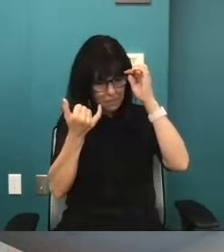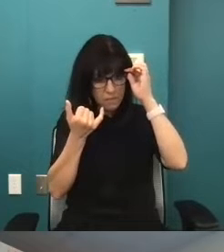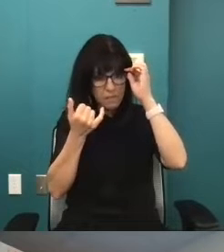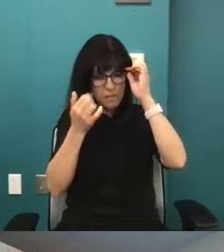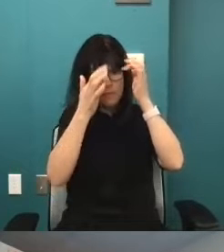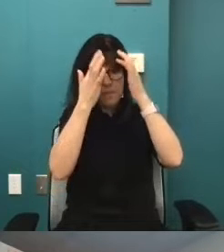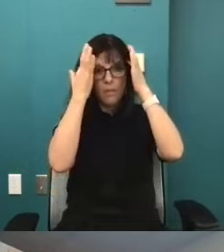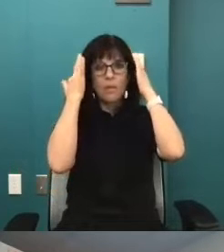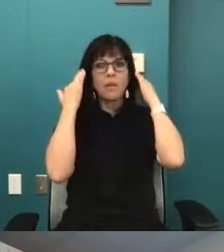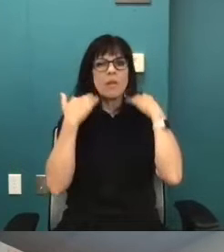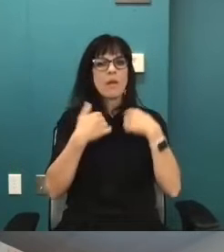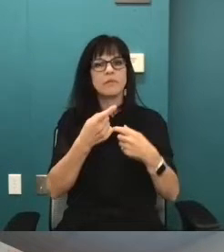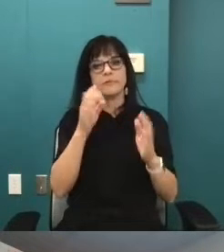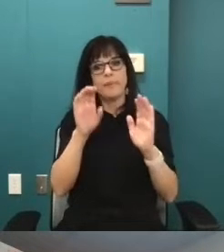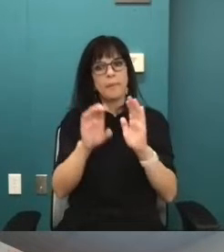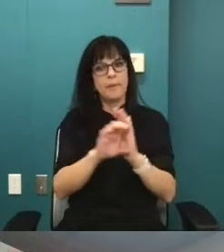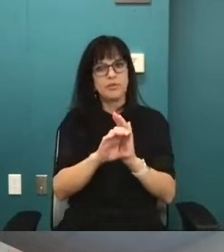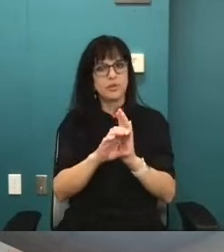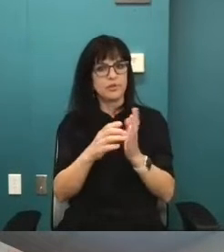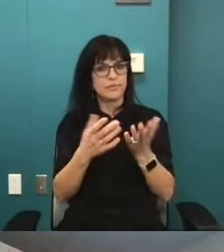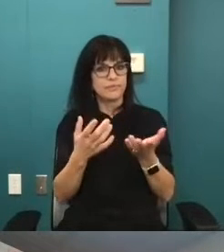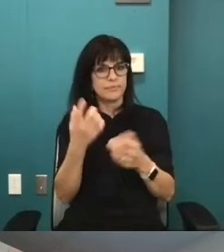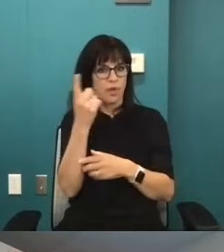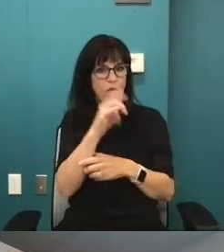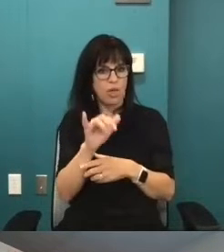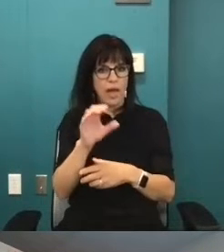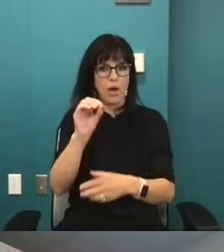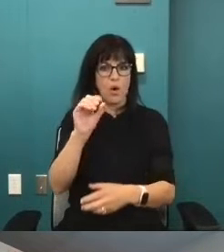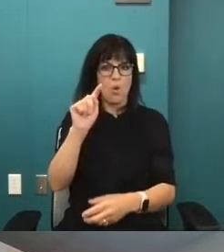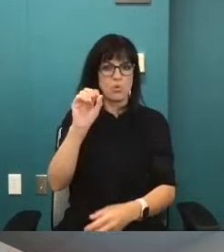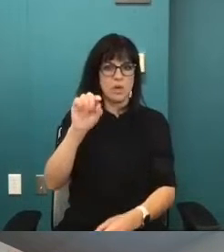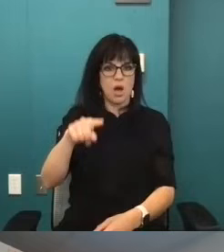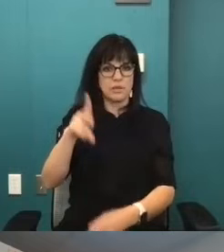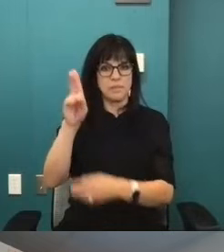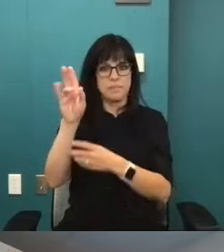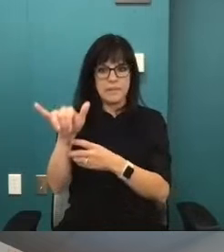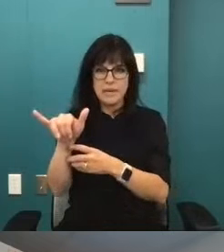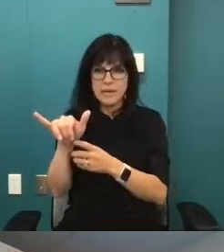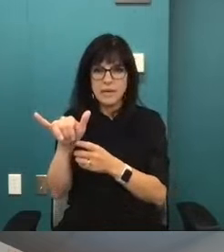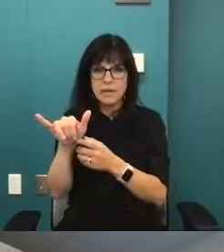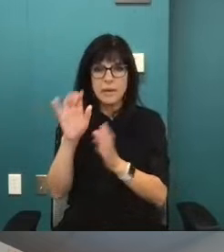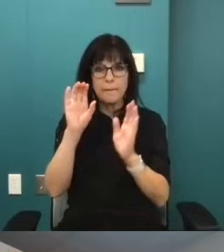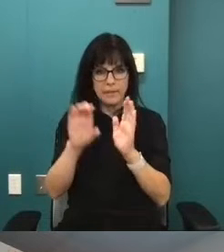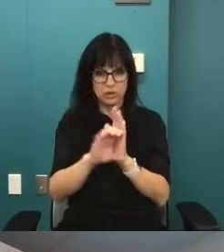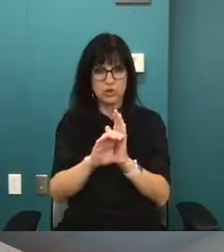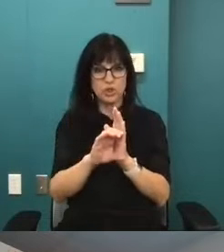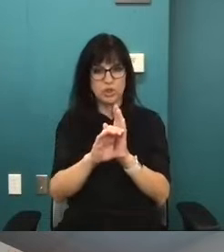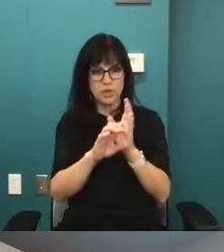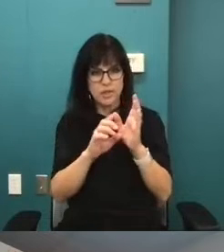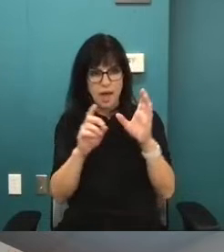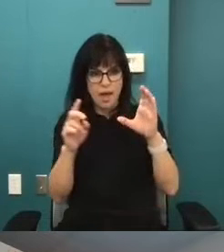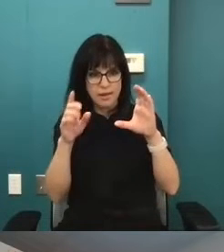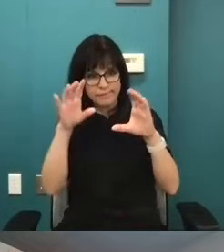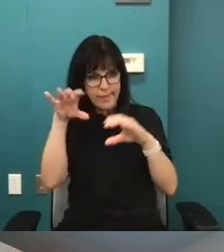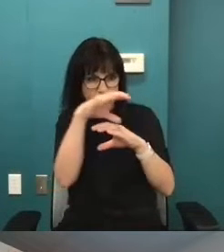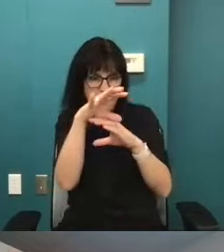And this is just a picture, kind of like the otoscopy, video otoscopy picture. People are, buying